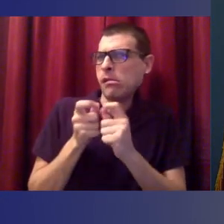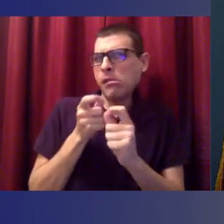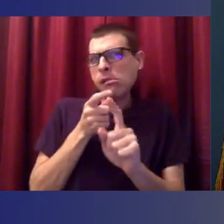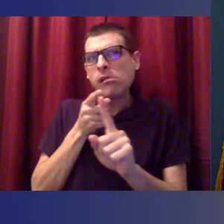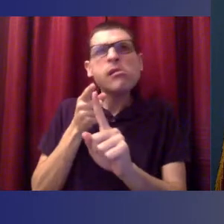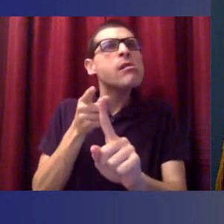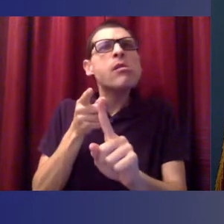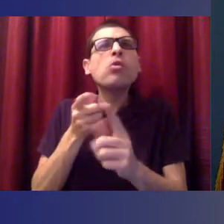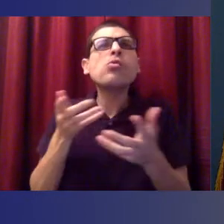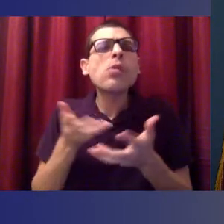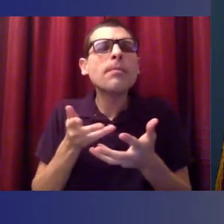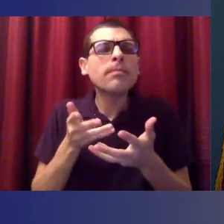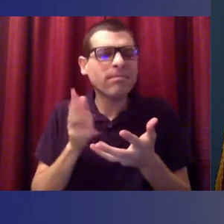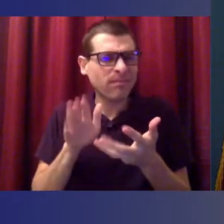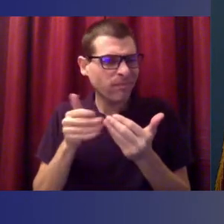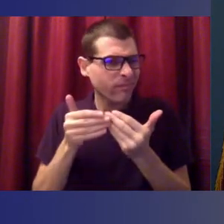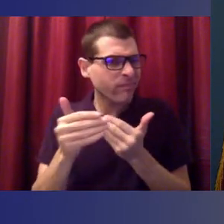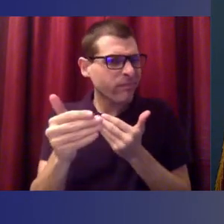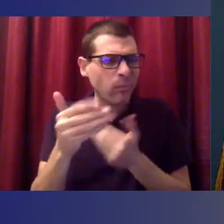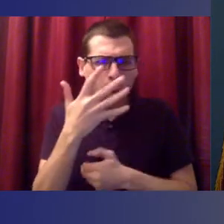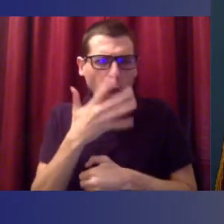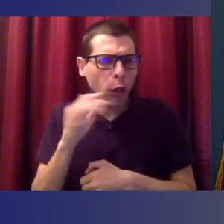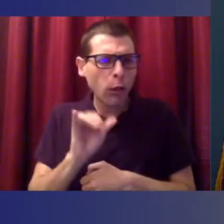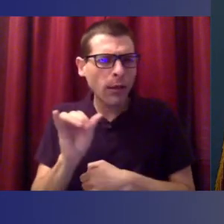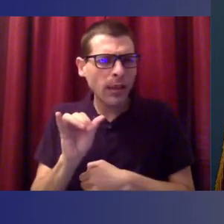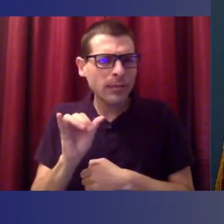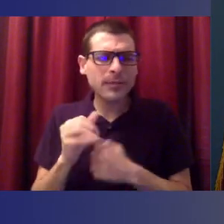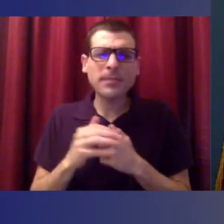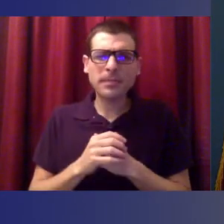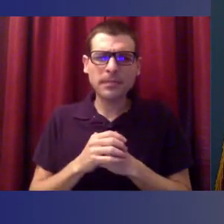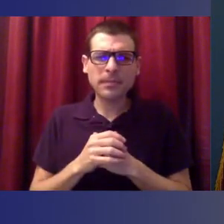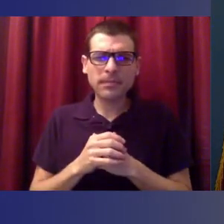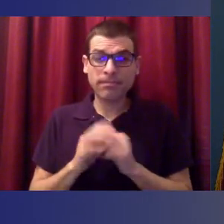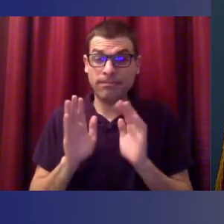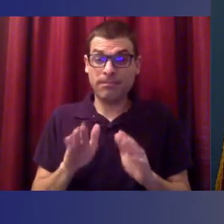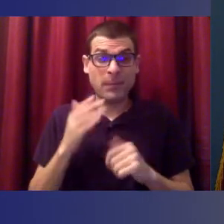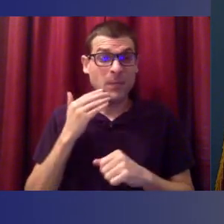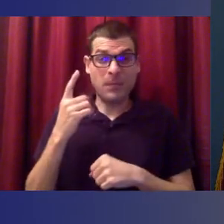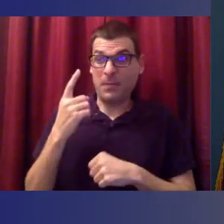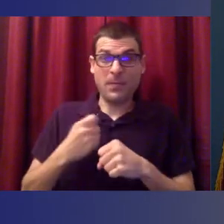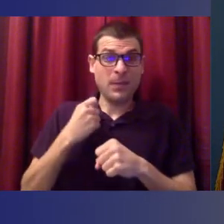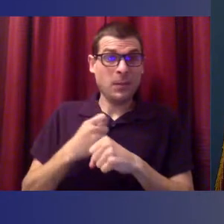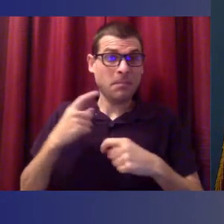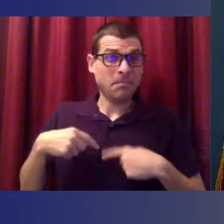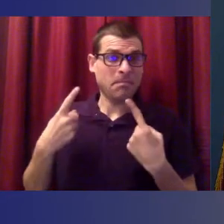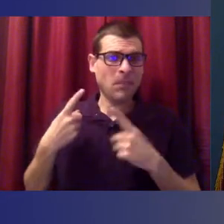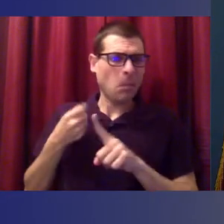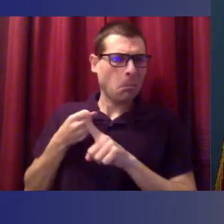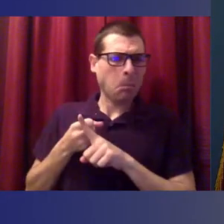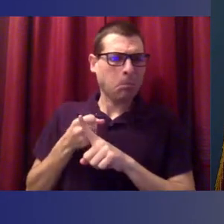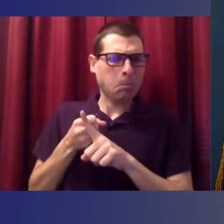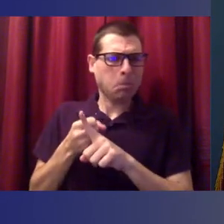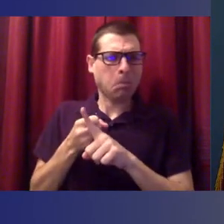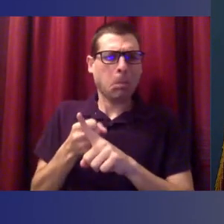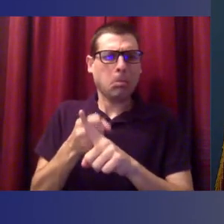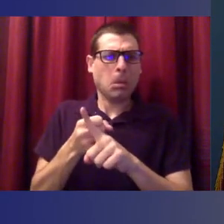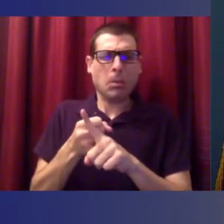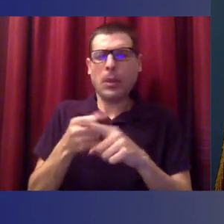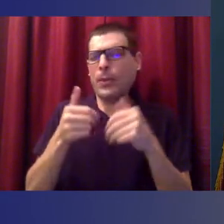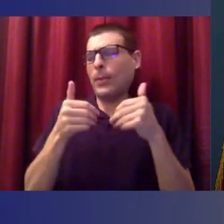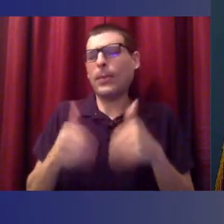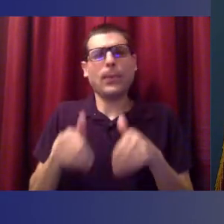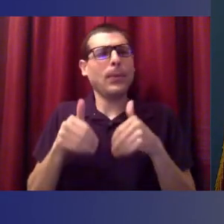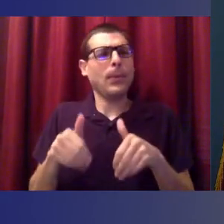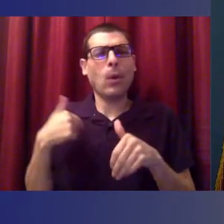And what does it look like to move forward? Because what the events of the previous year exposed to all of us, beyond a shadow of a